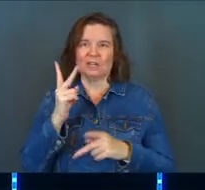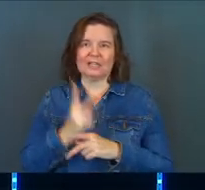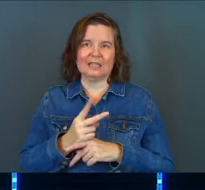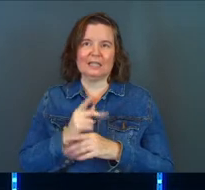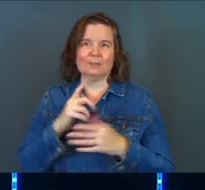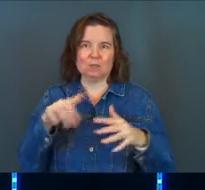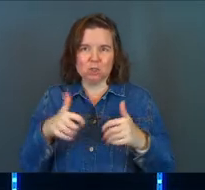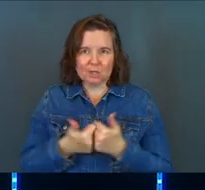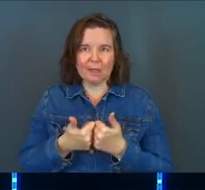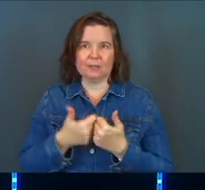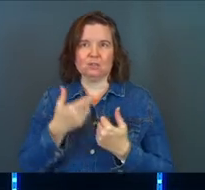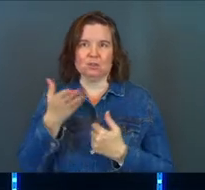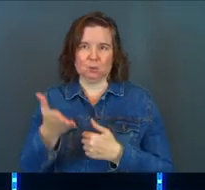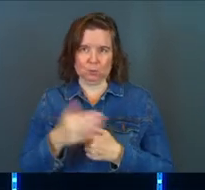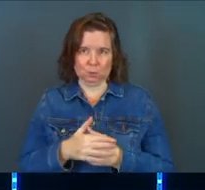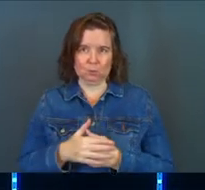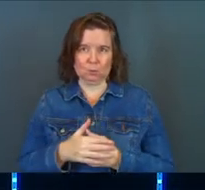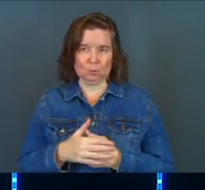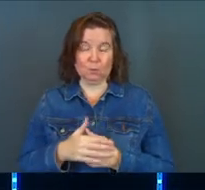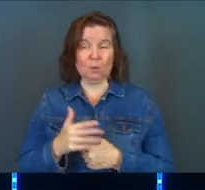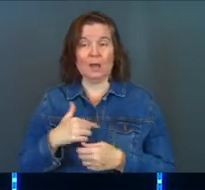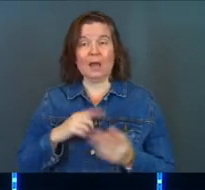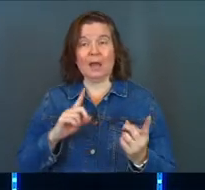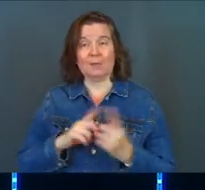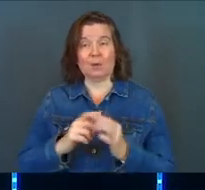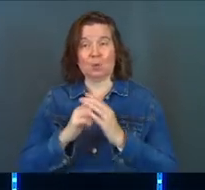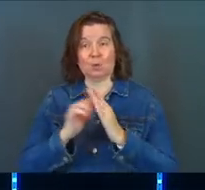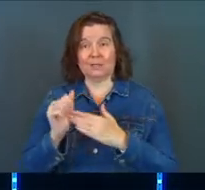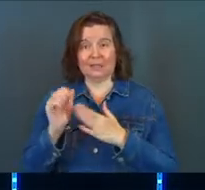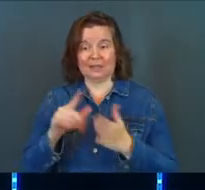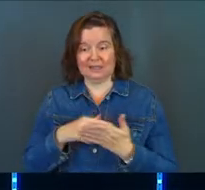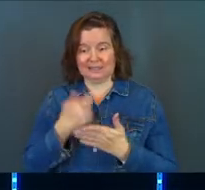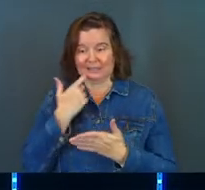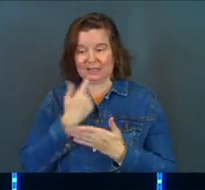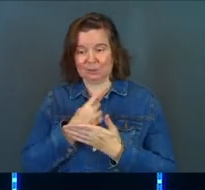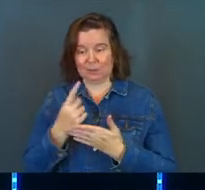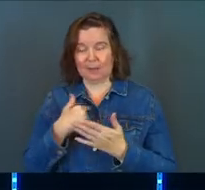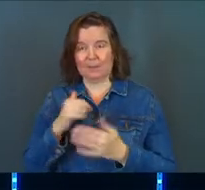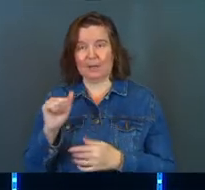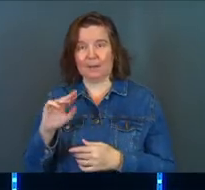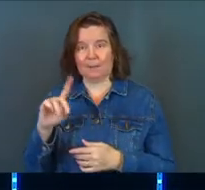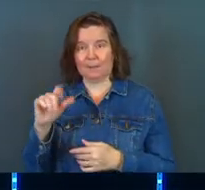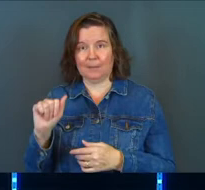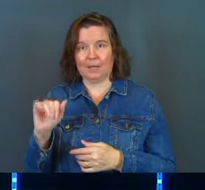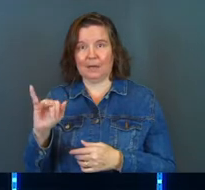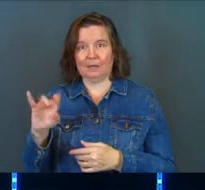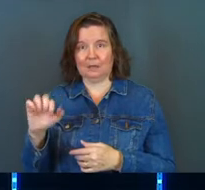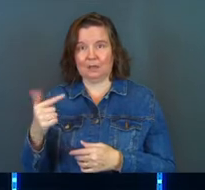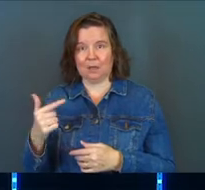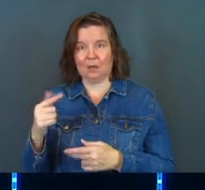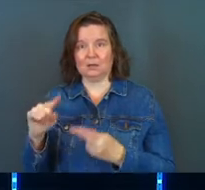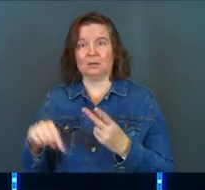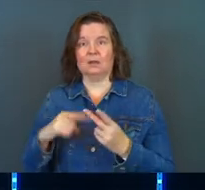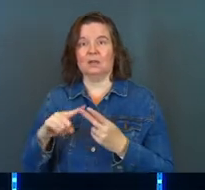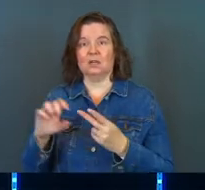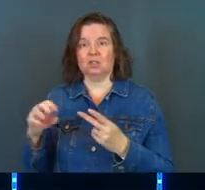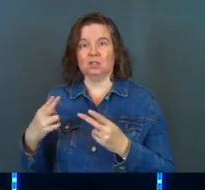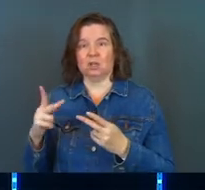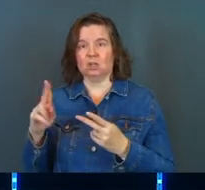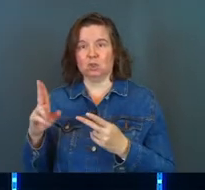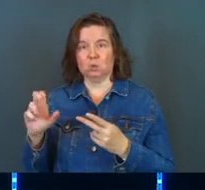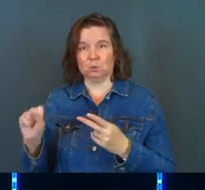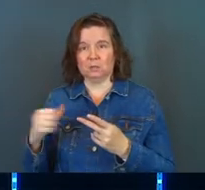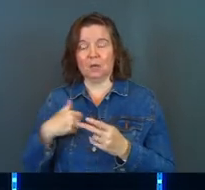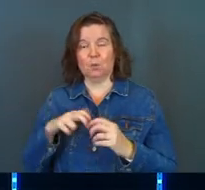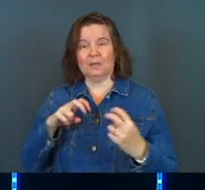keep challenging you. I met with our worship leaders this last week. I met with Amanda Young and Josh Cuse, and we sat down and